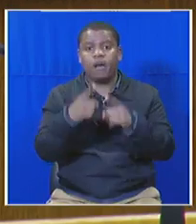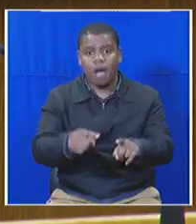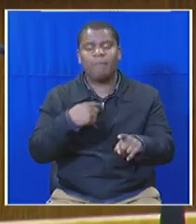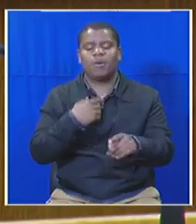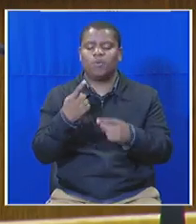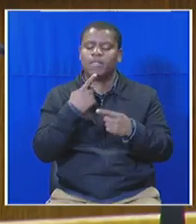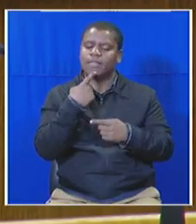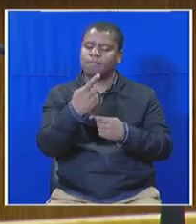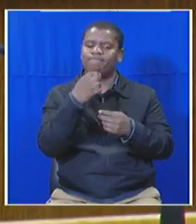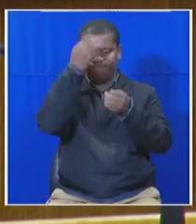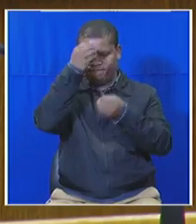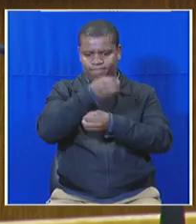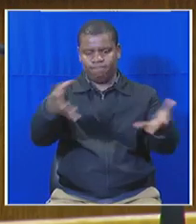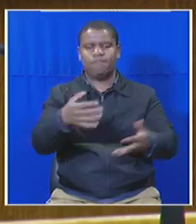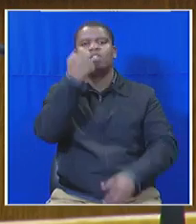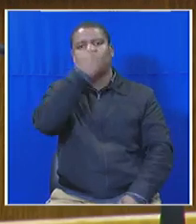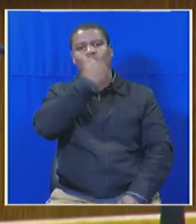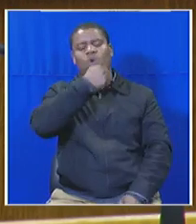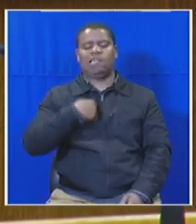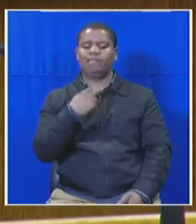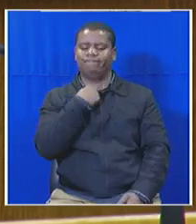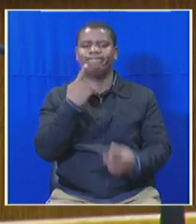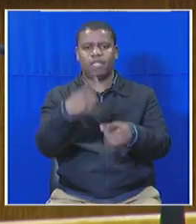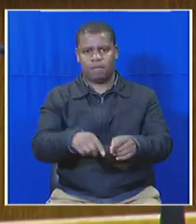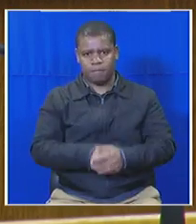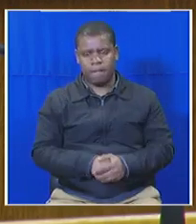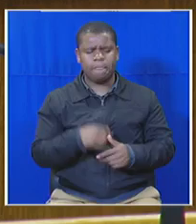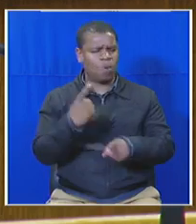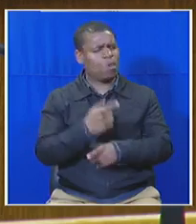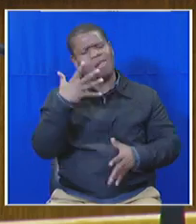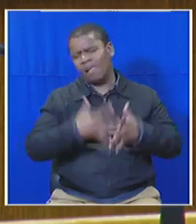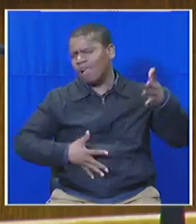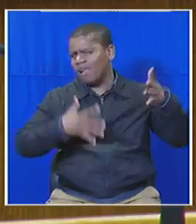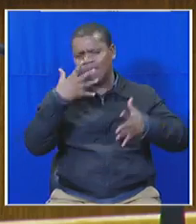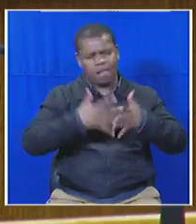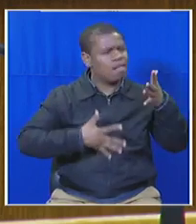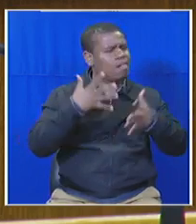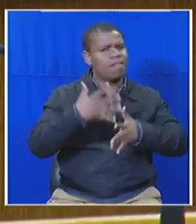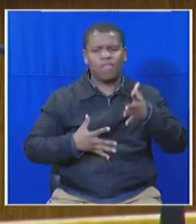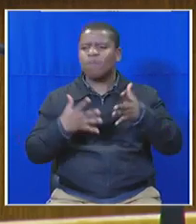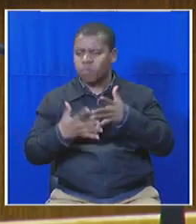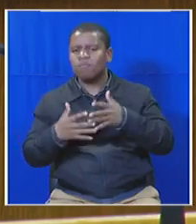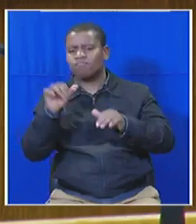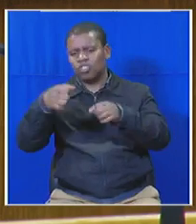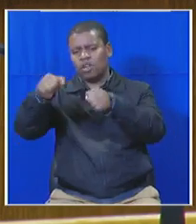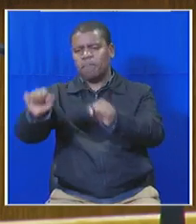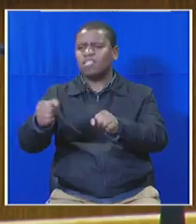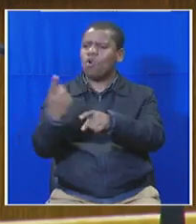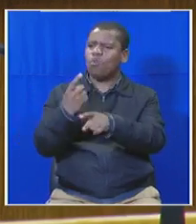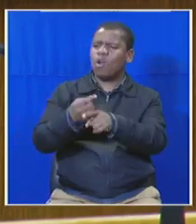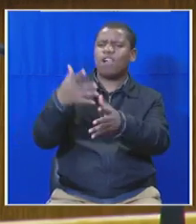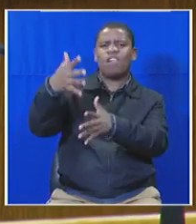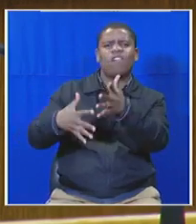humor, unique to himself, he shared in jokes with the chairperson of the portfolio,